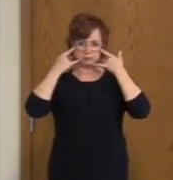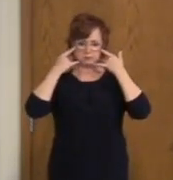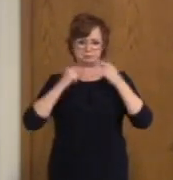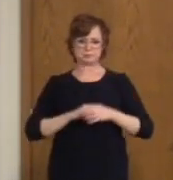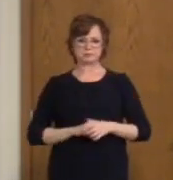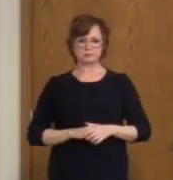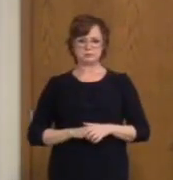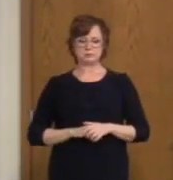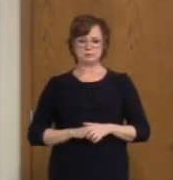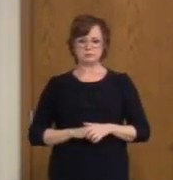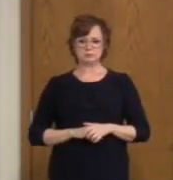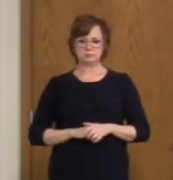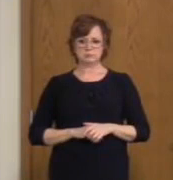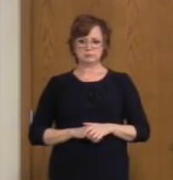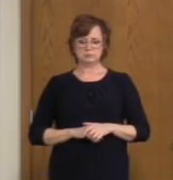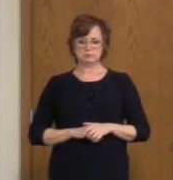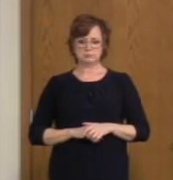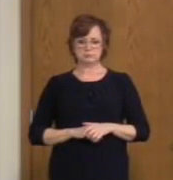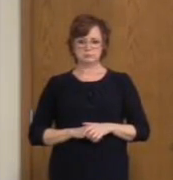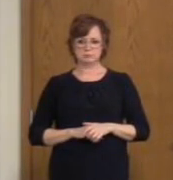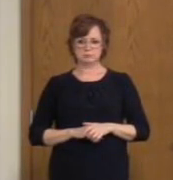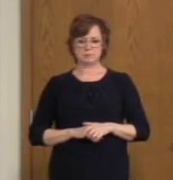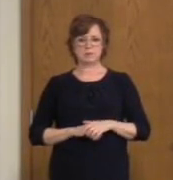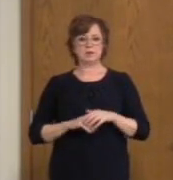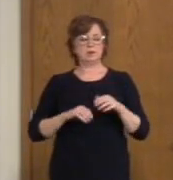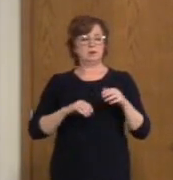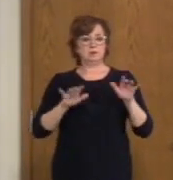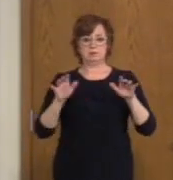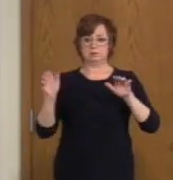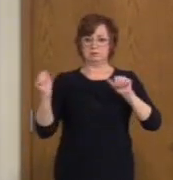It is under a specific order in Regina.